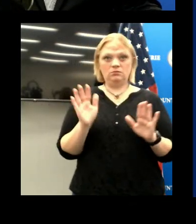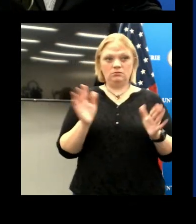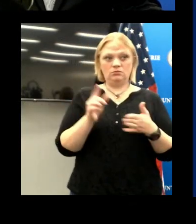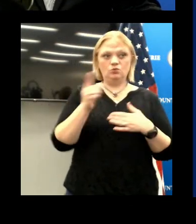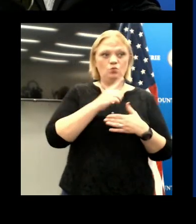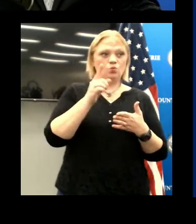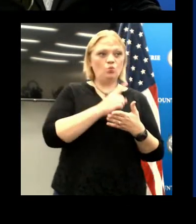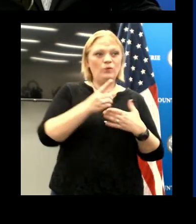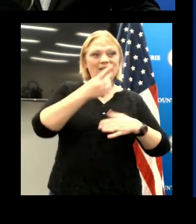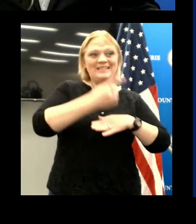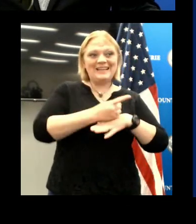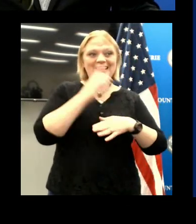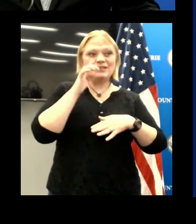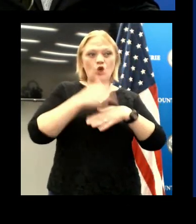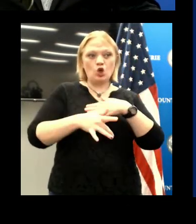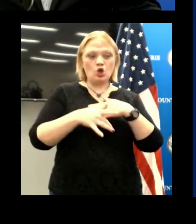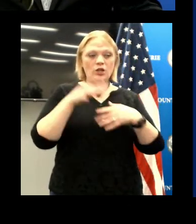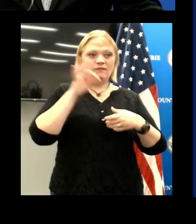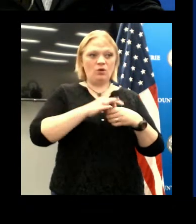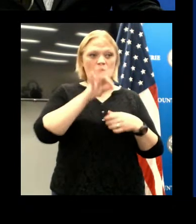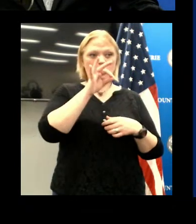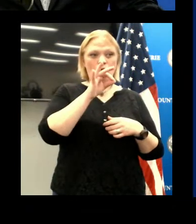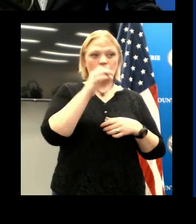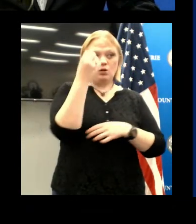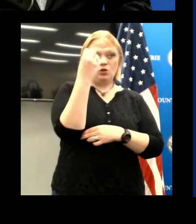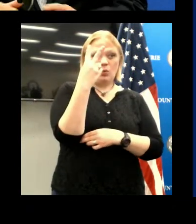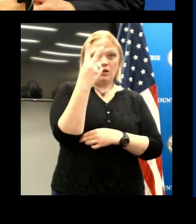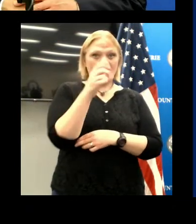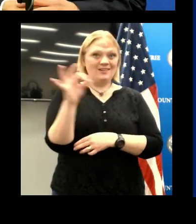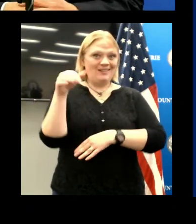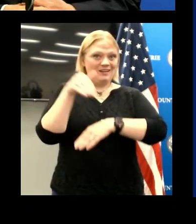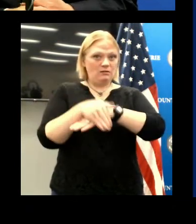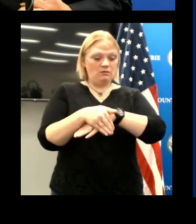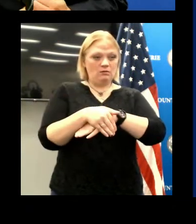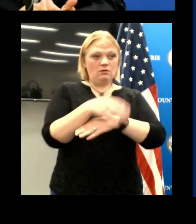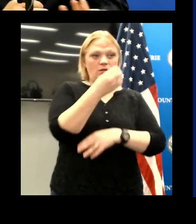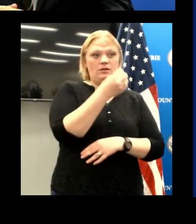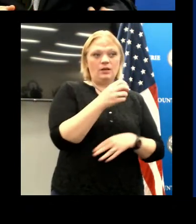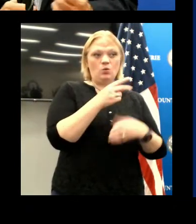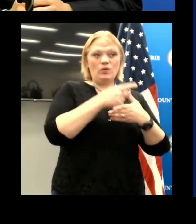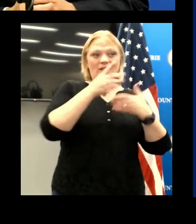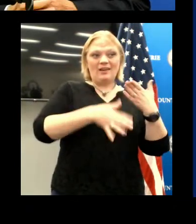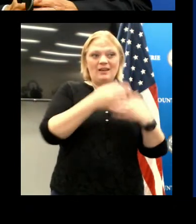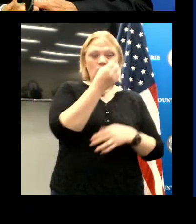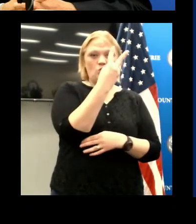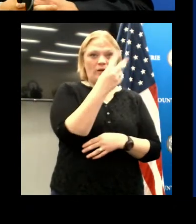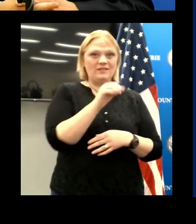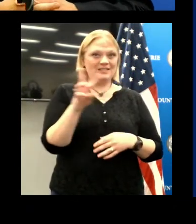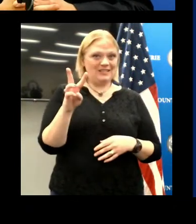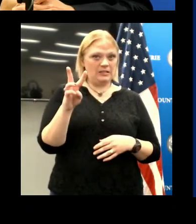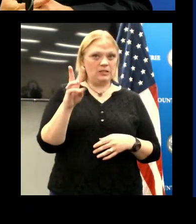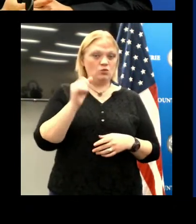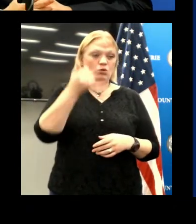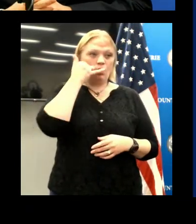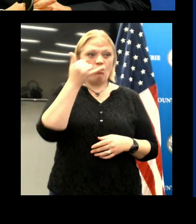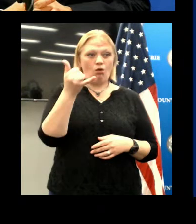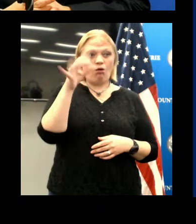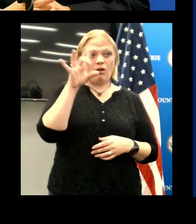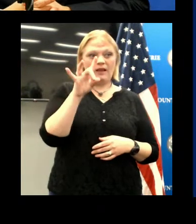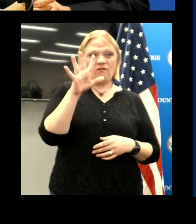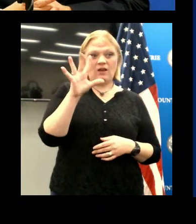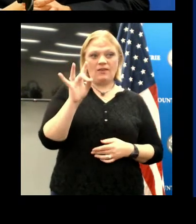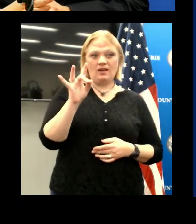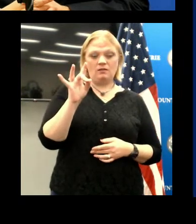Weekdays, early voting centers are open noon to 9. Weekends, noon to 6. To find out more, you can call the Board of Elections at